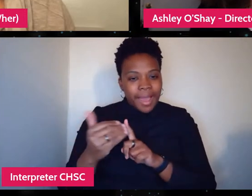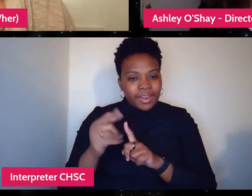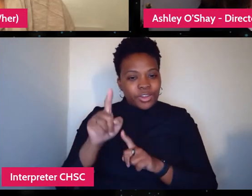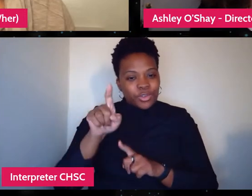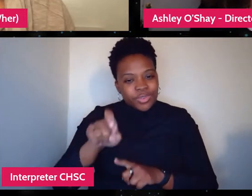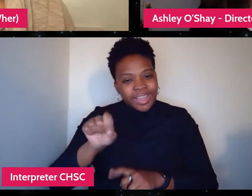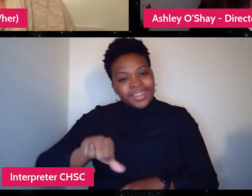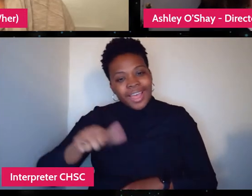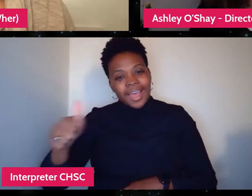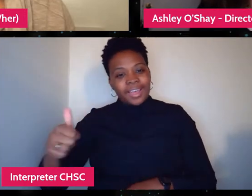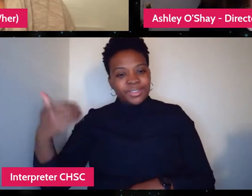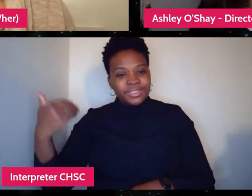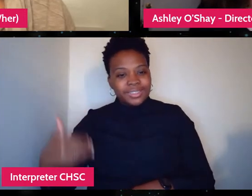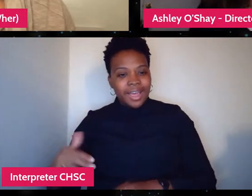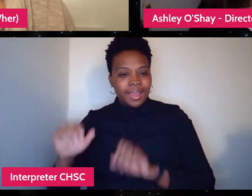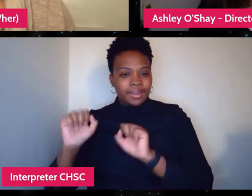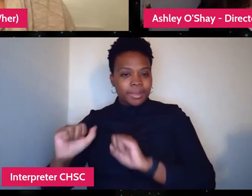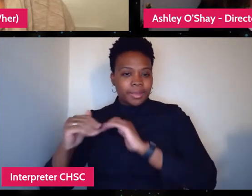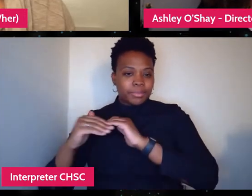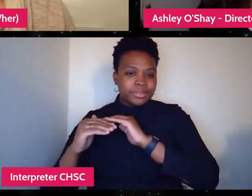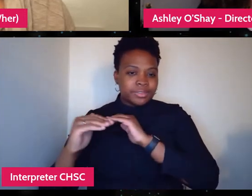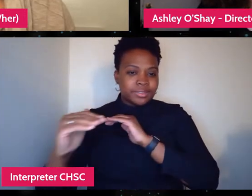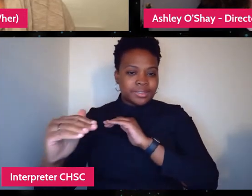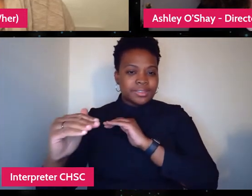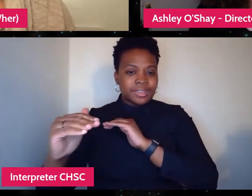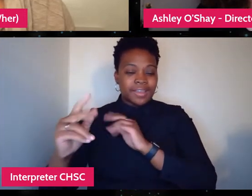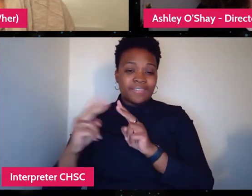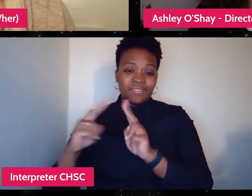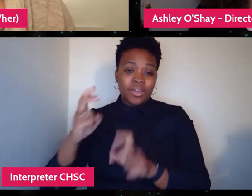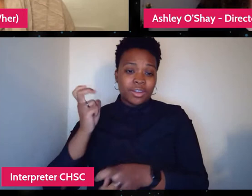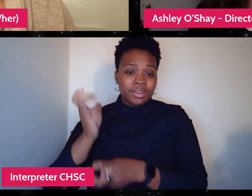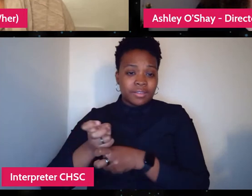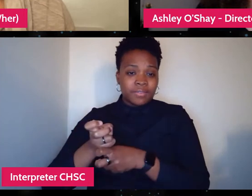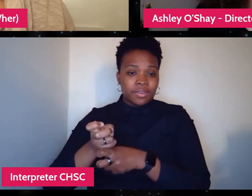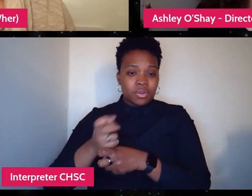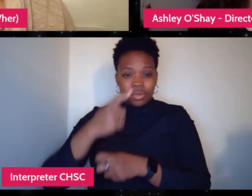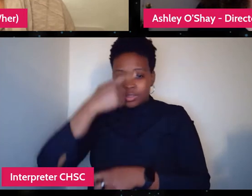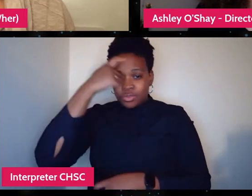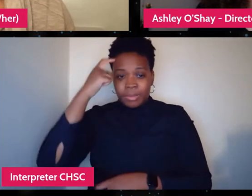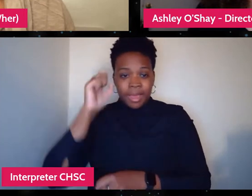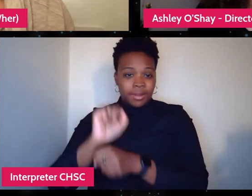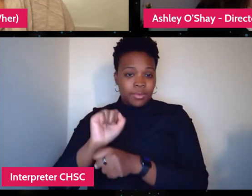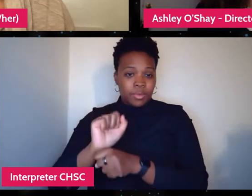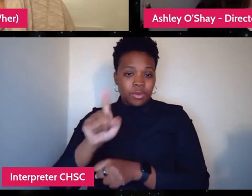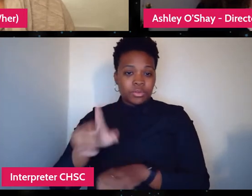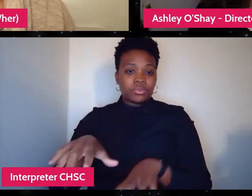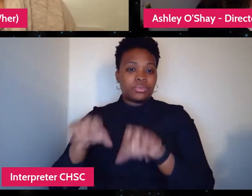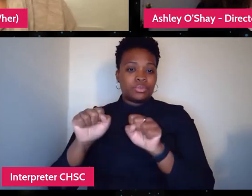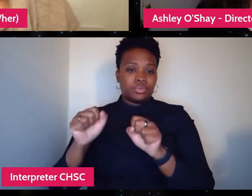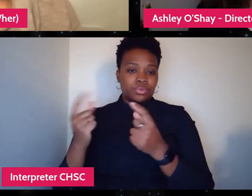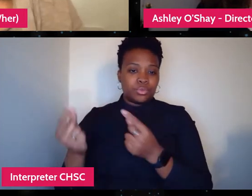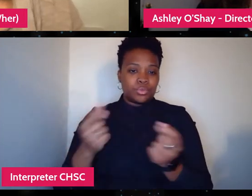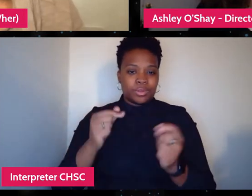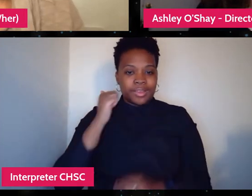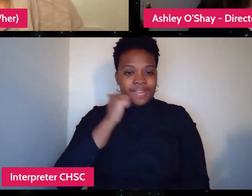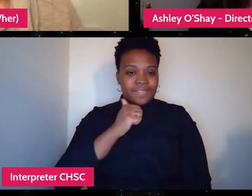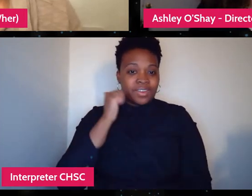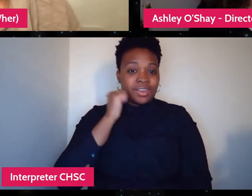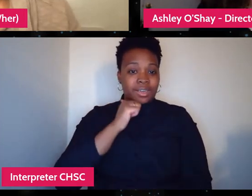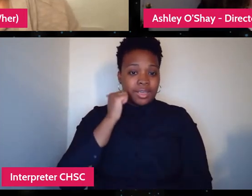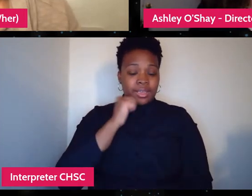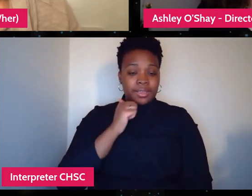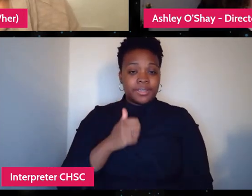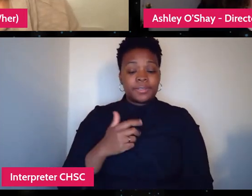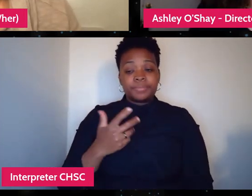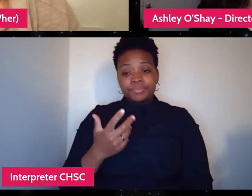other side to be able to sustain the very difficult and traumatic work that you're doing day by day.